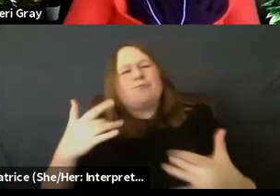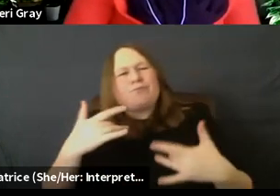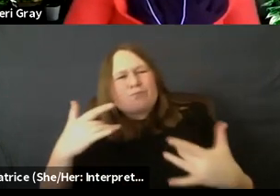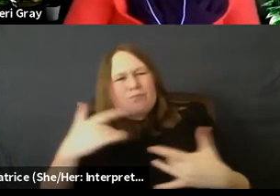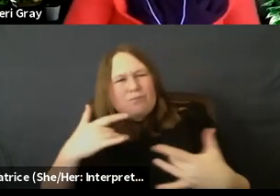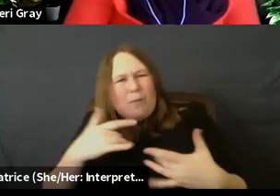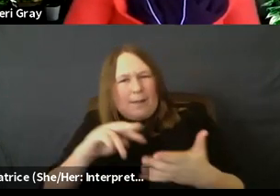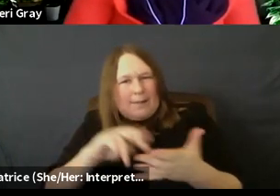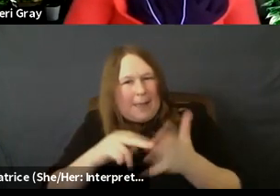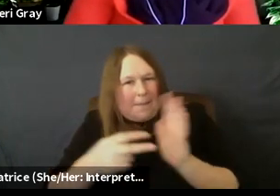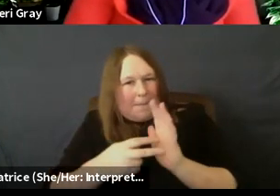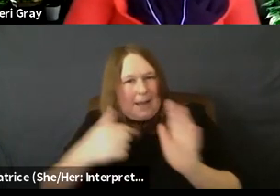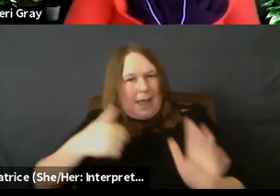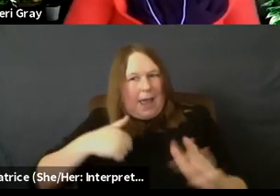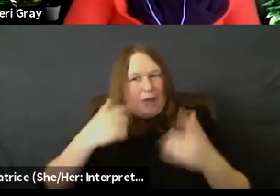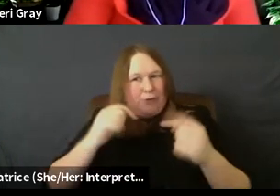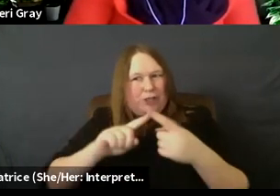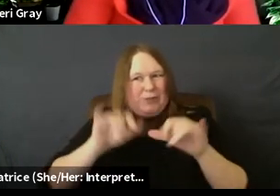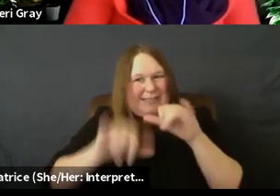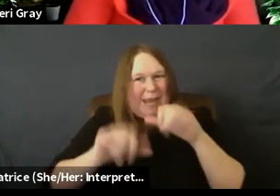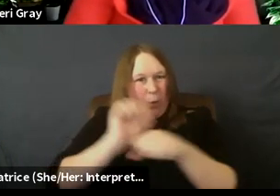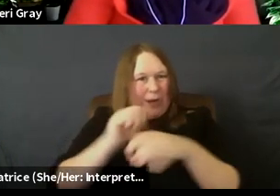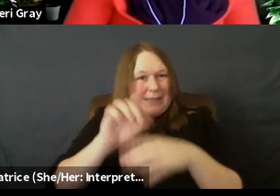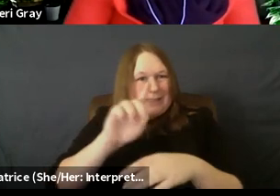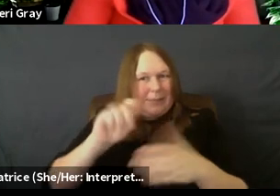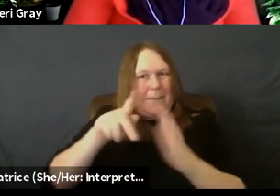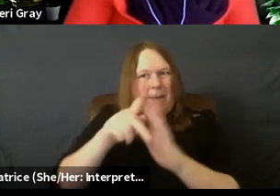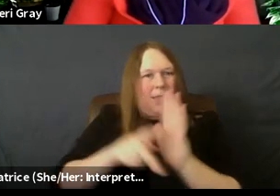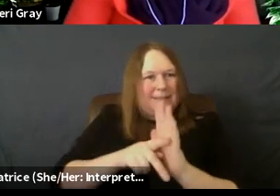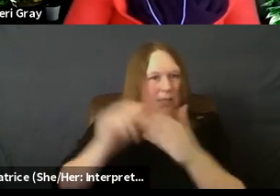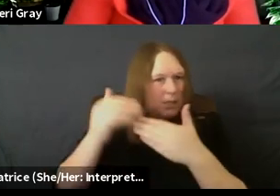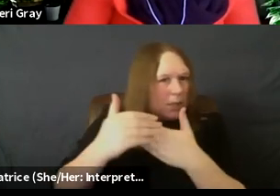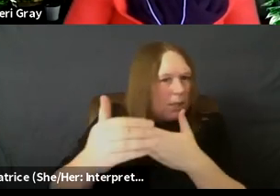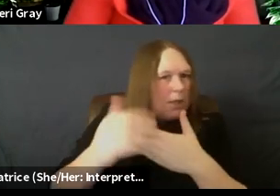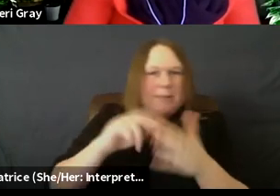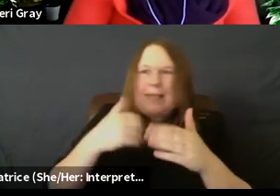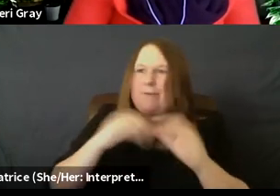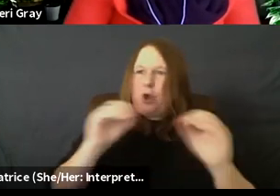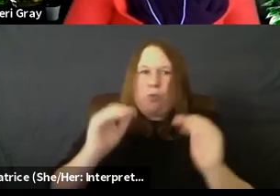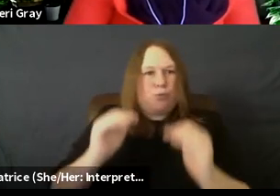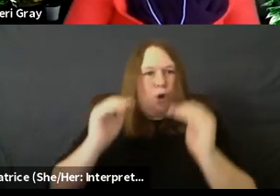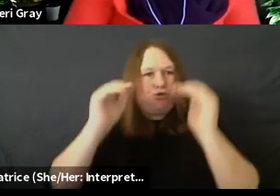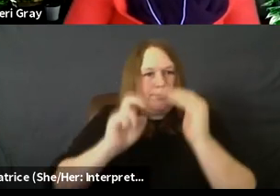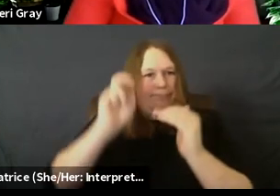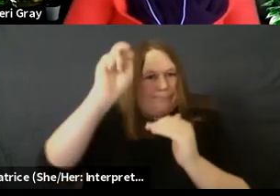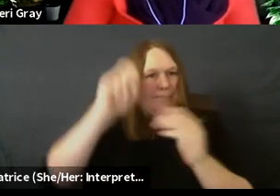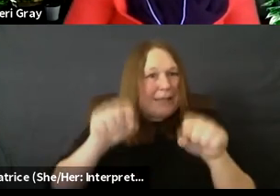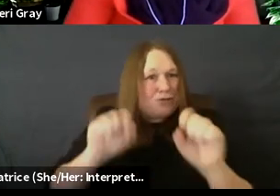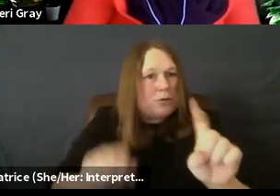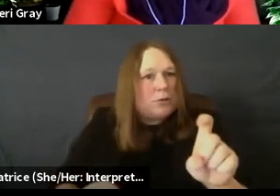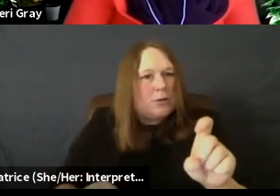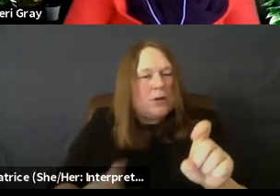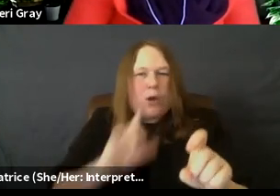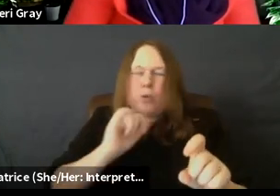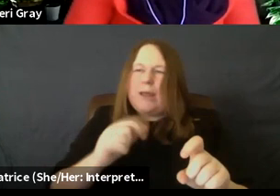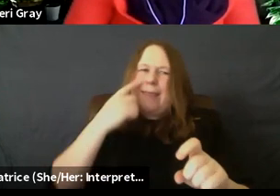that mean that if I try to stay working in disability policy, that I have no promotion potential? I'd really like to think that that's